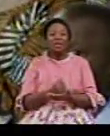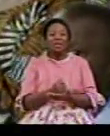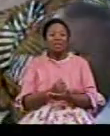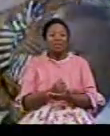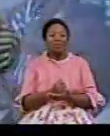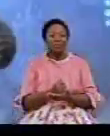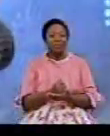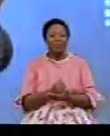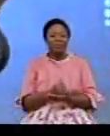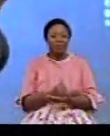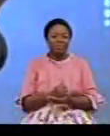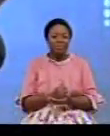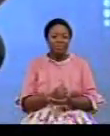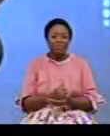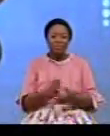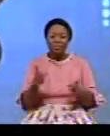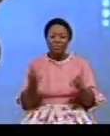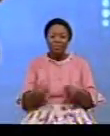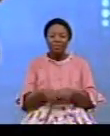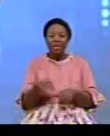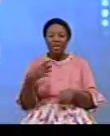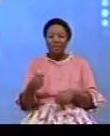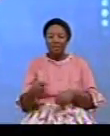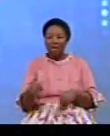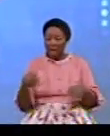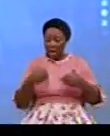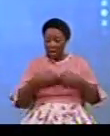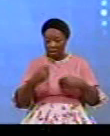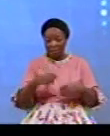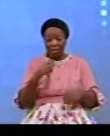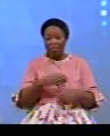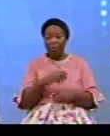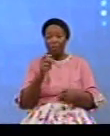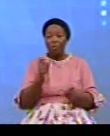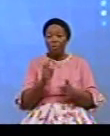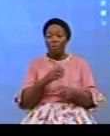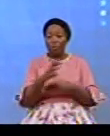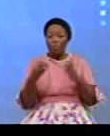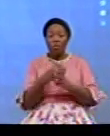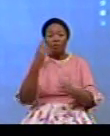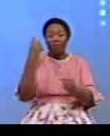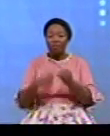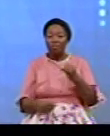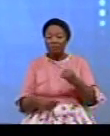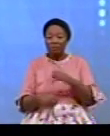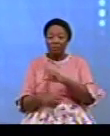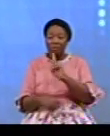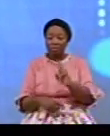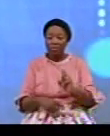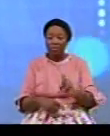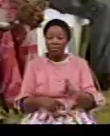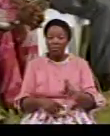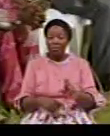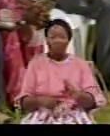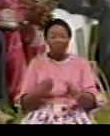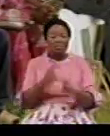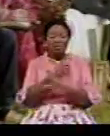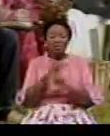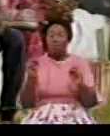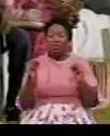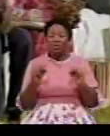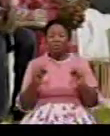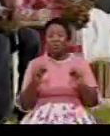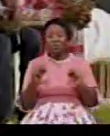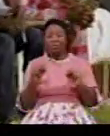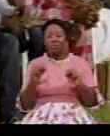wobbling and you couldn't walk straight, you couldn't walk right, you couldn't talk right, you couldn't behave